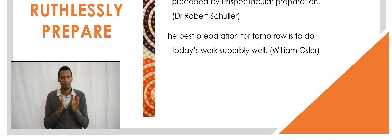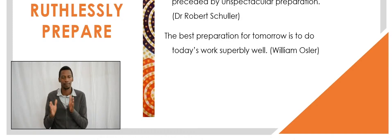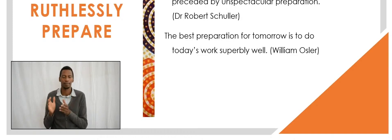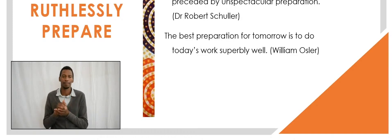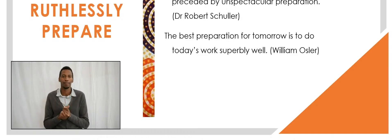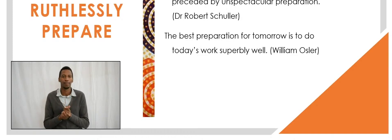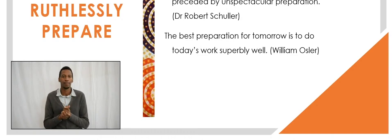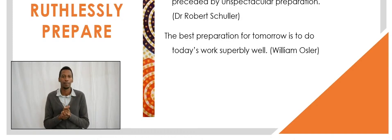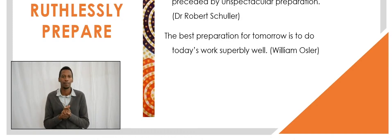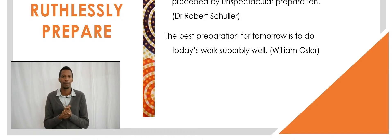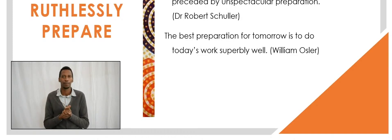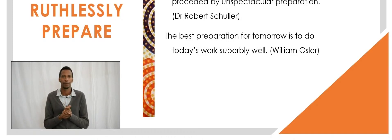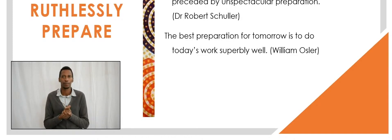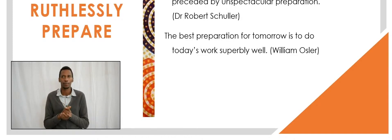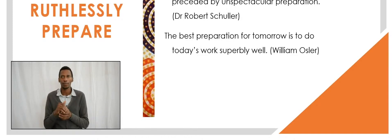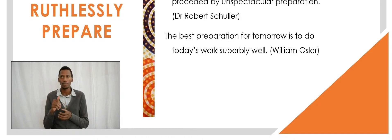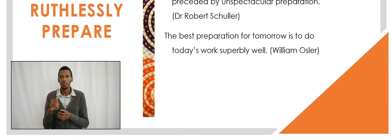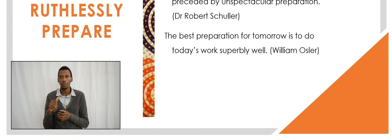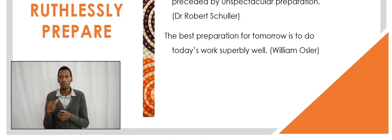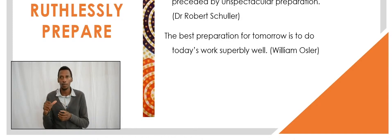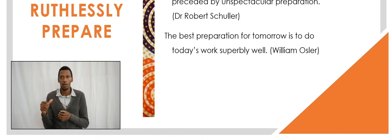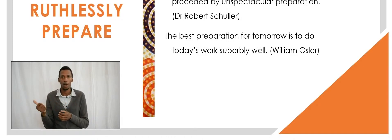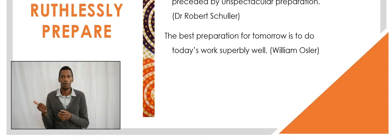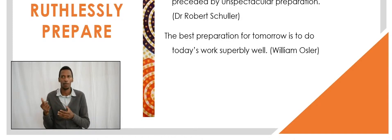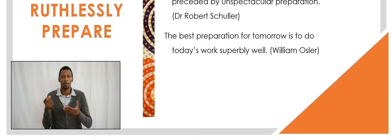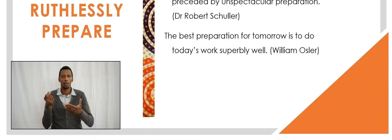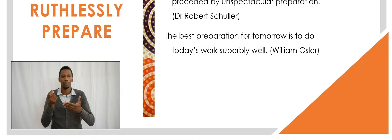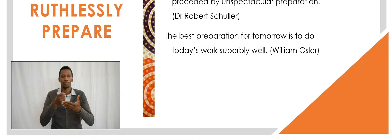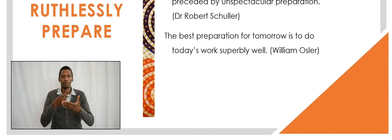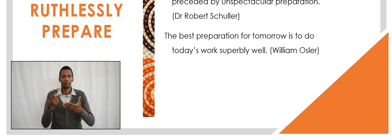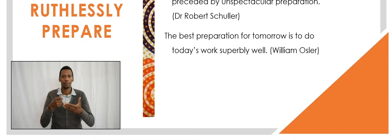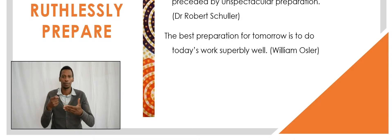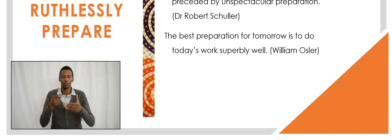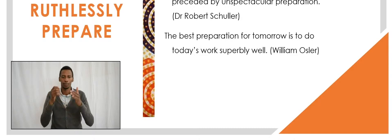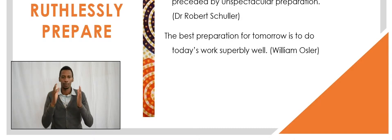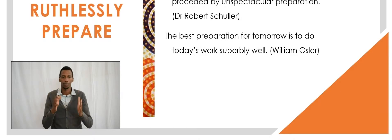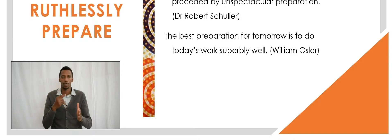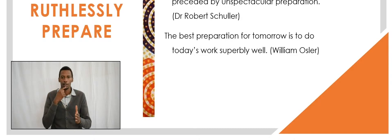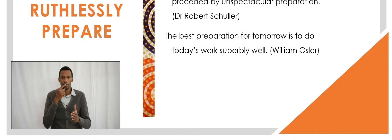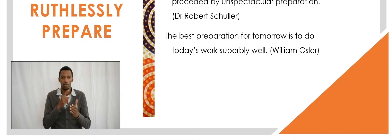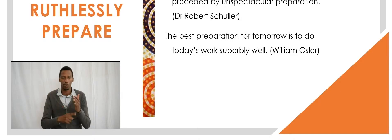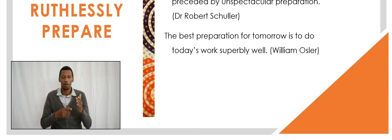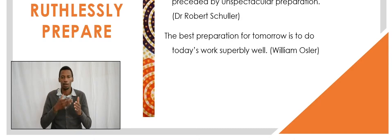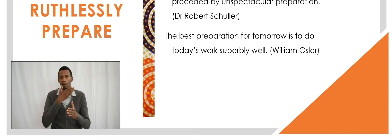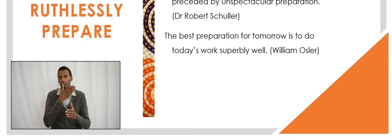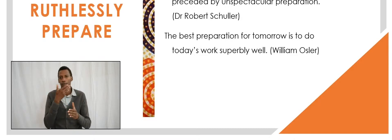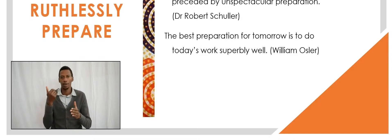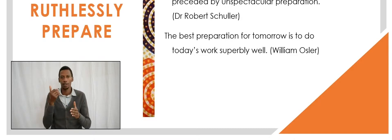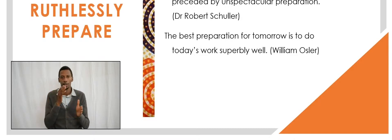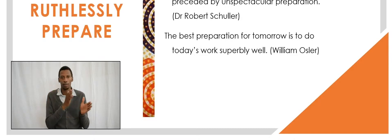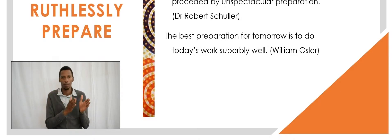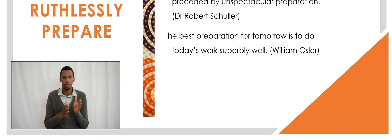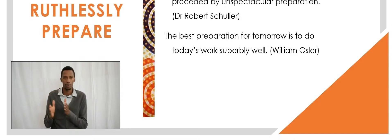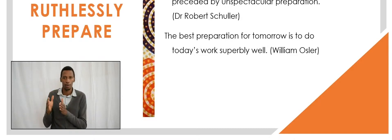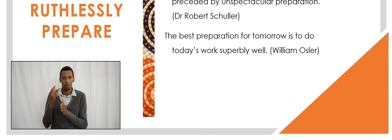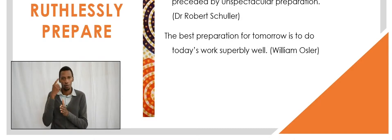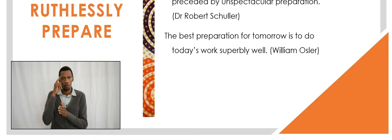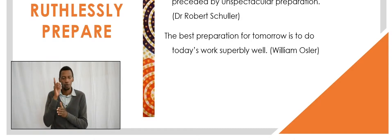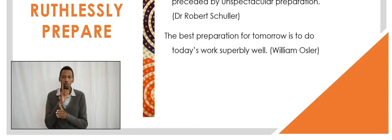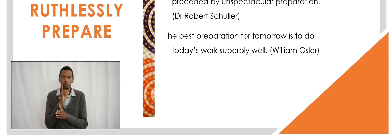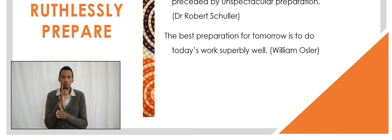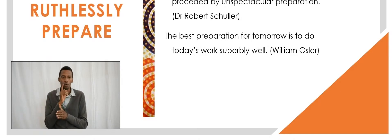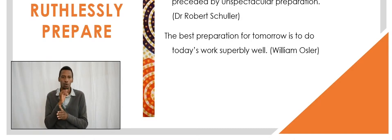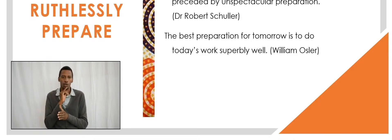And another author said, the best preparation for tomorrow is to do